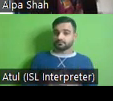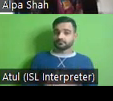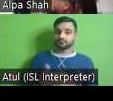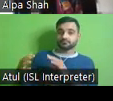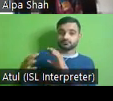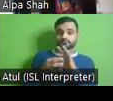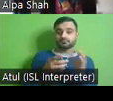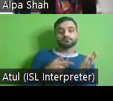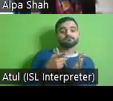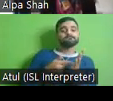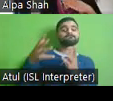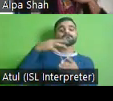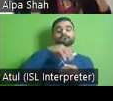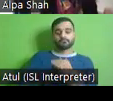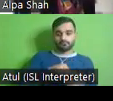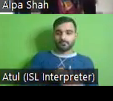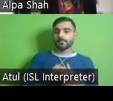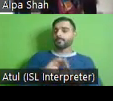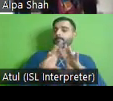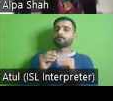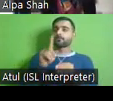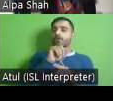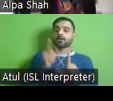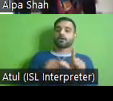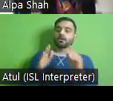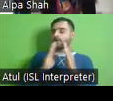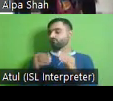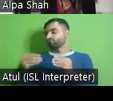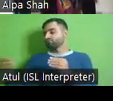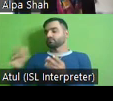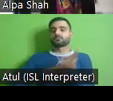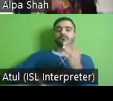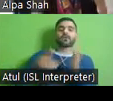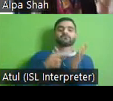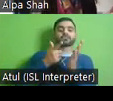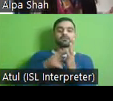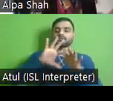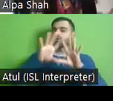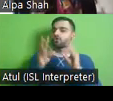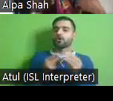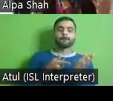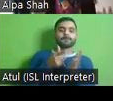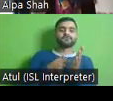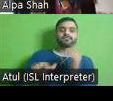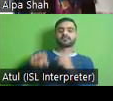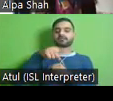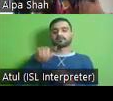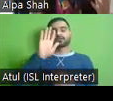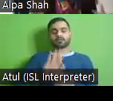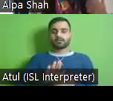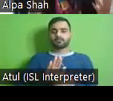in different villages, over 100 of the neighboring villages. And they, all those villages had